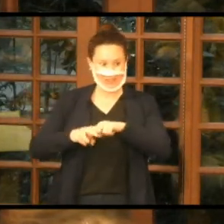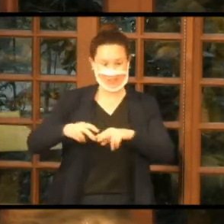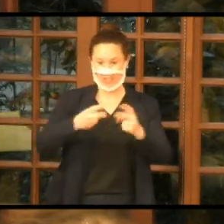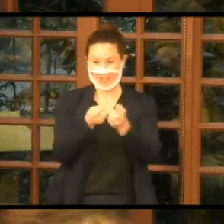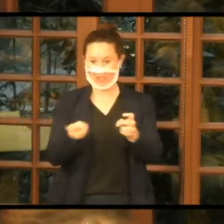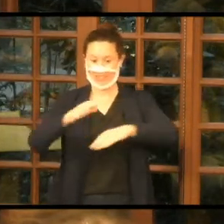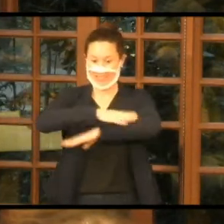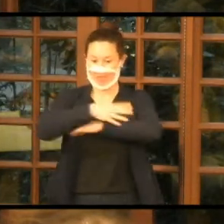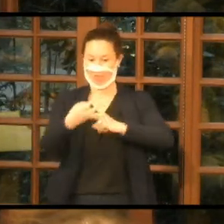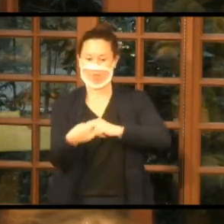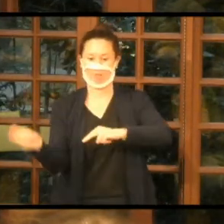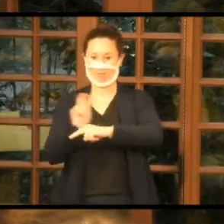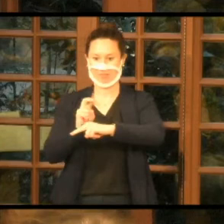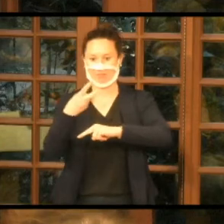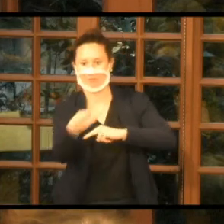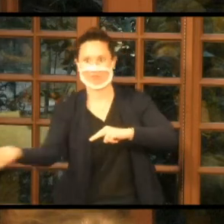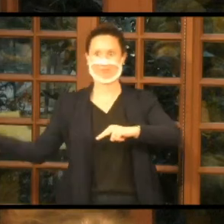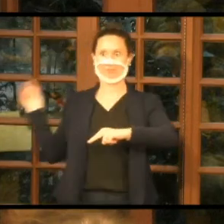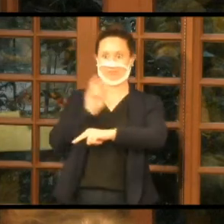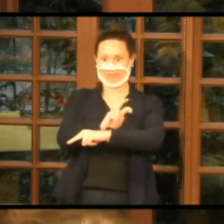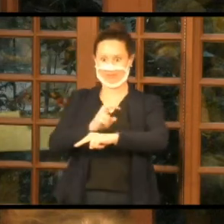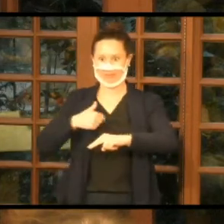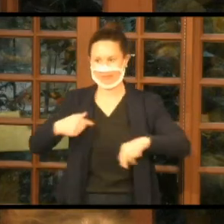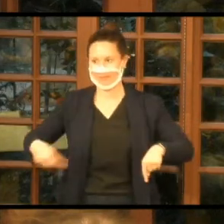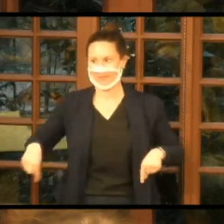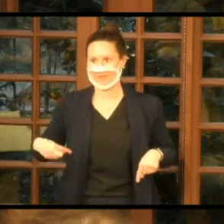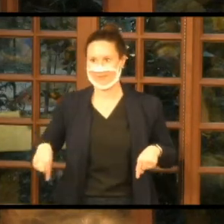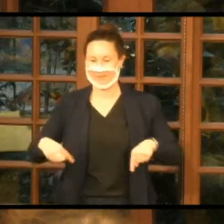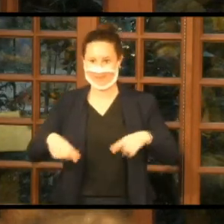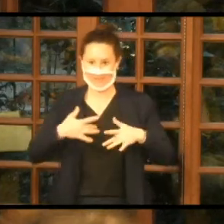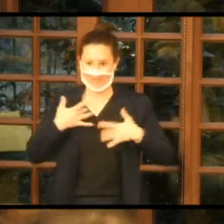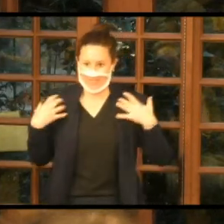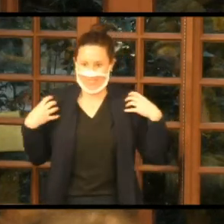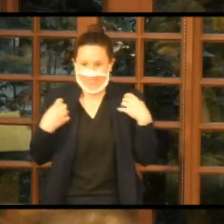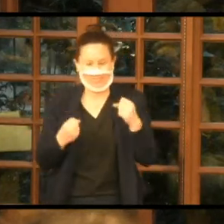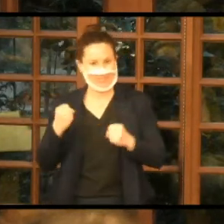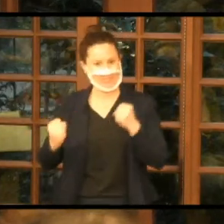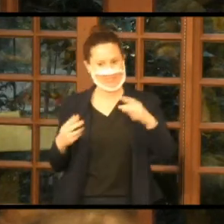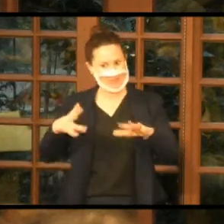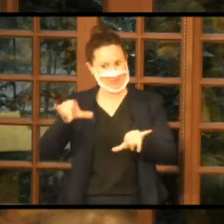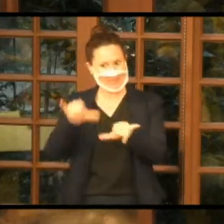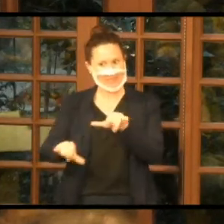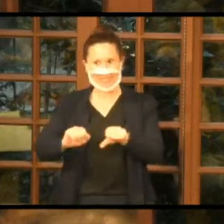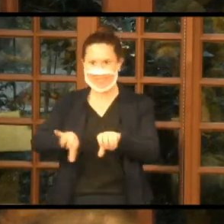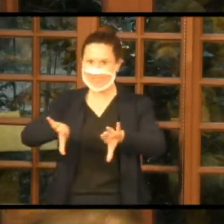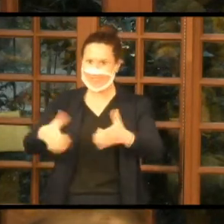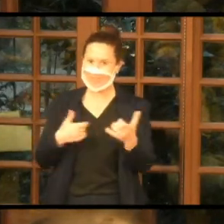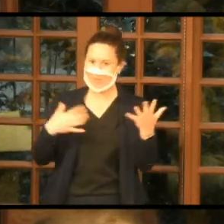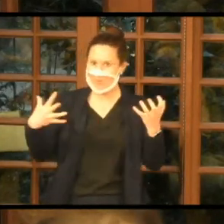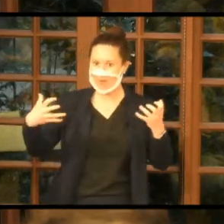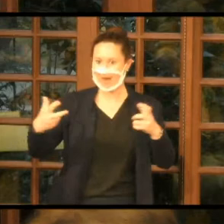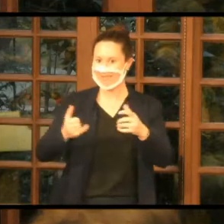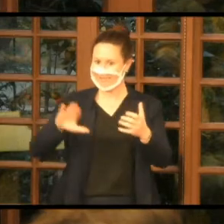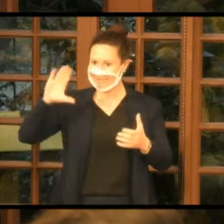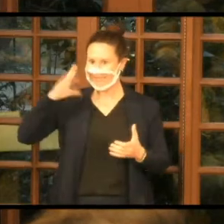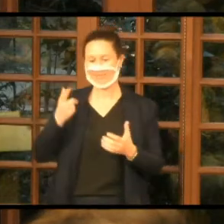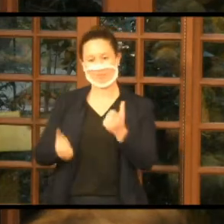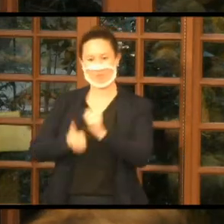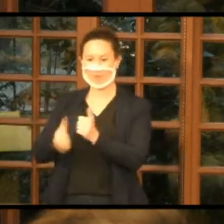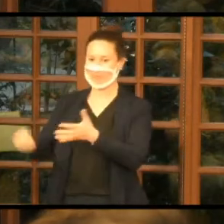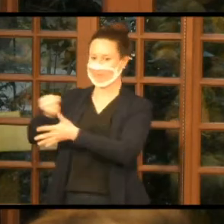long table. Lizelle felt her shoulders gripping for the fight to stay in the class, which would likely prioritize English